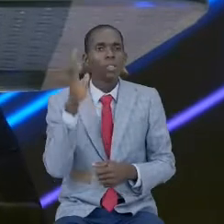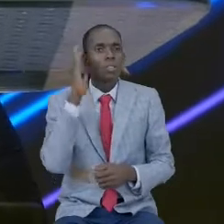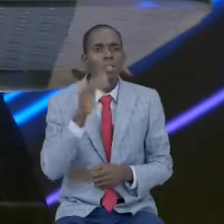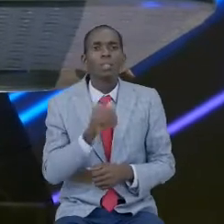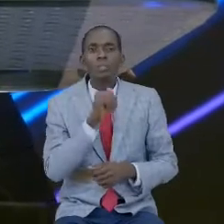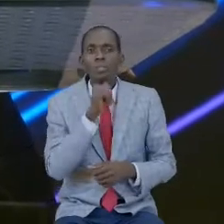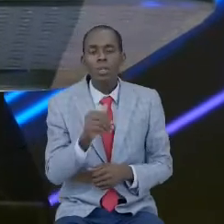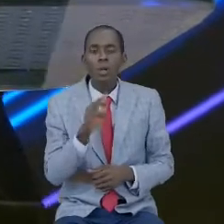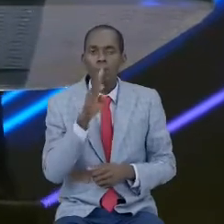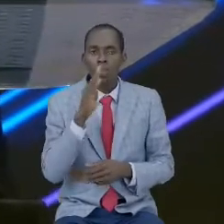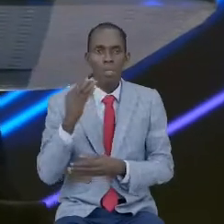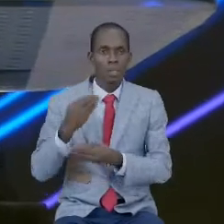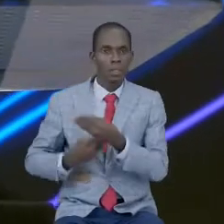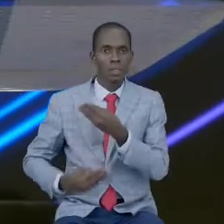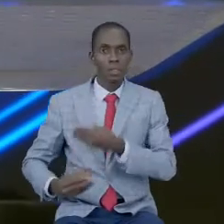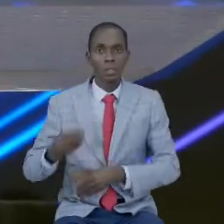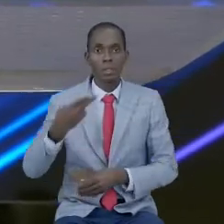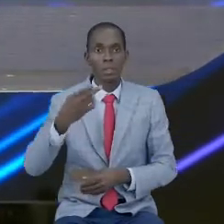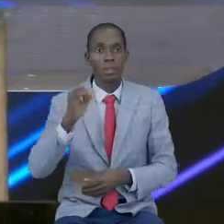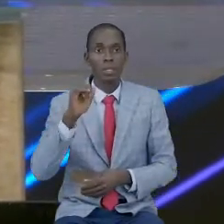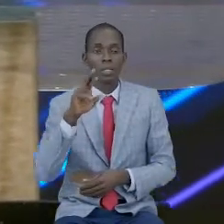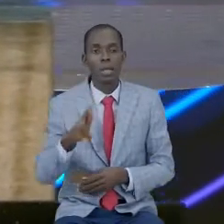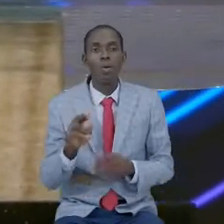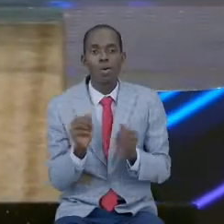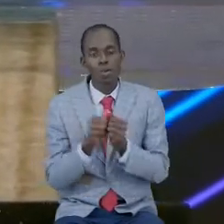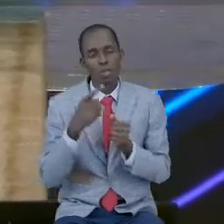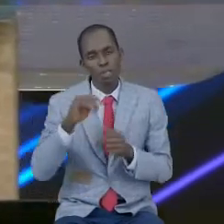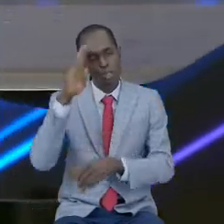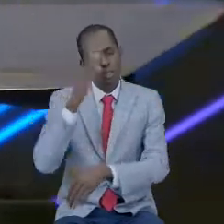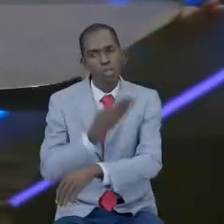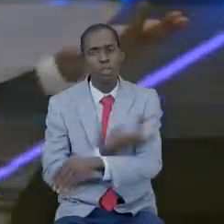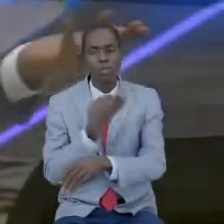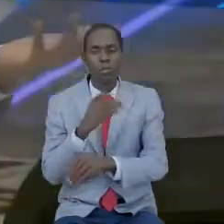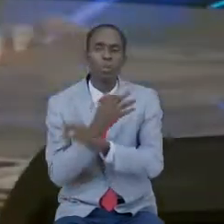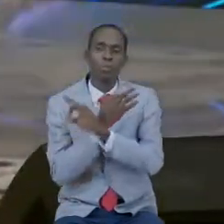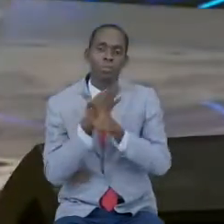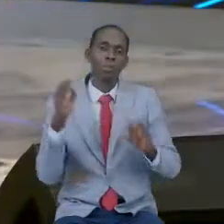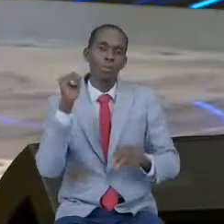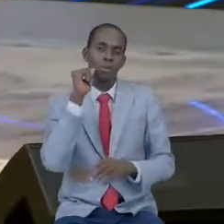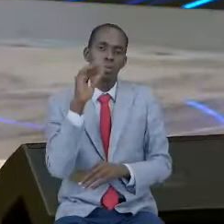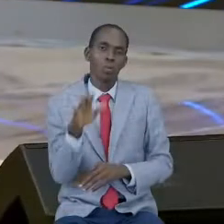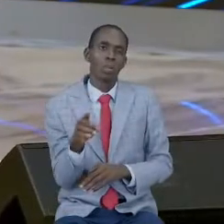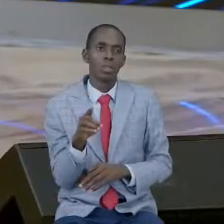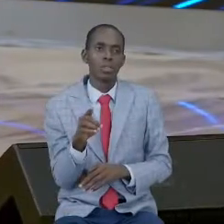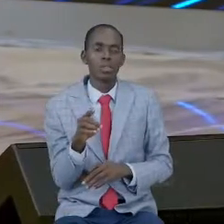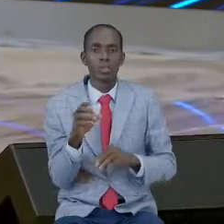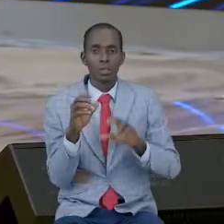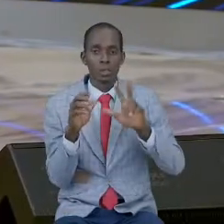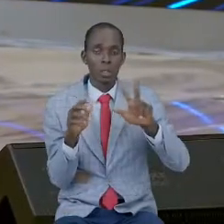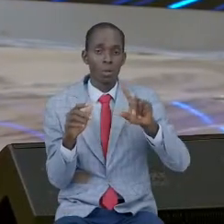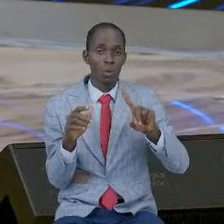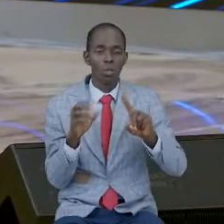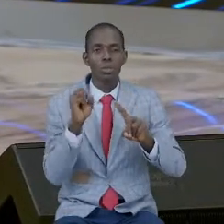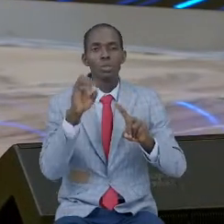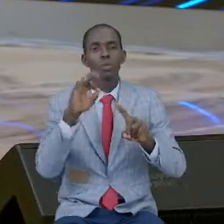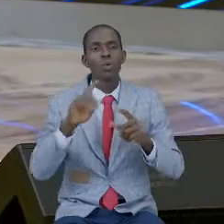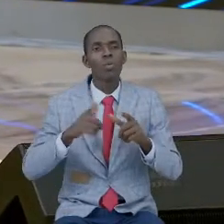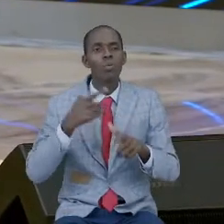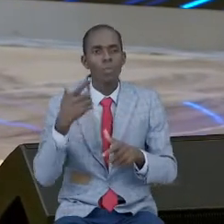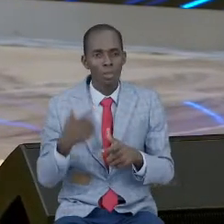son of the free woman. Verse 31. So then, brethren, we are